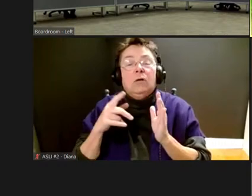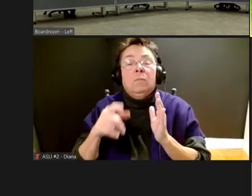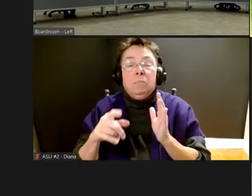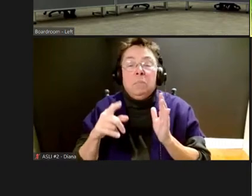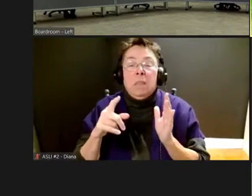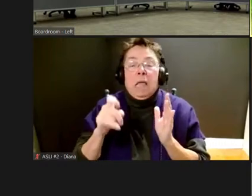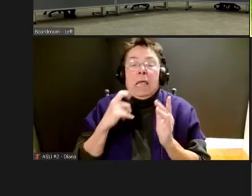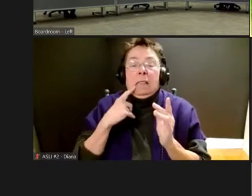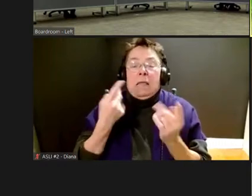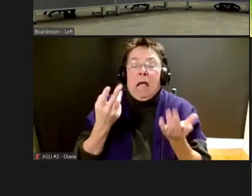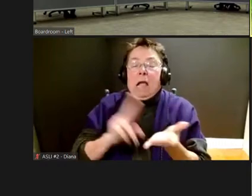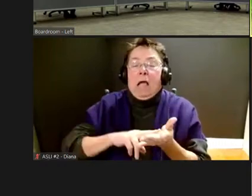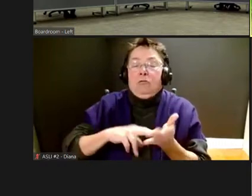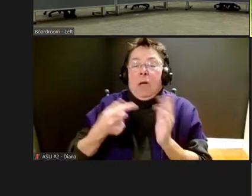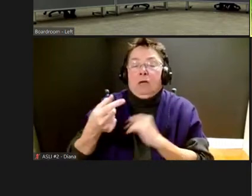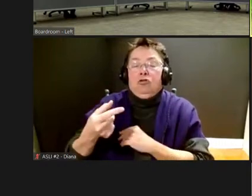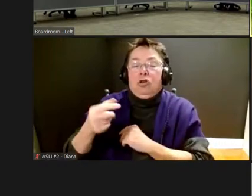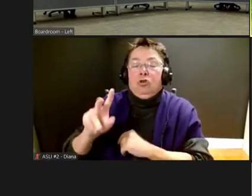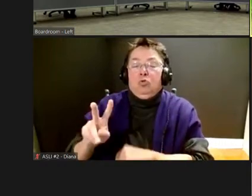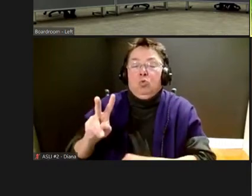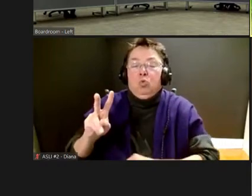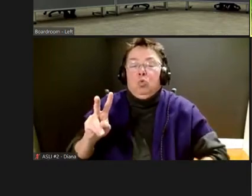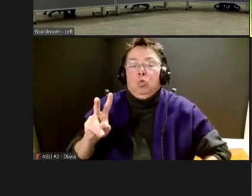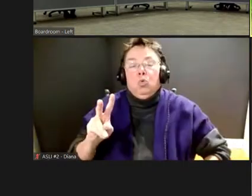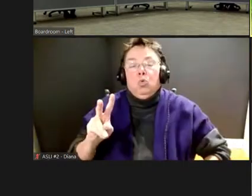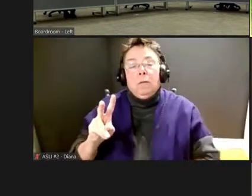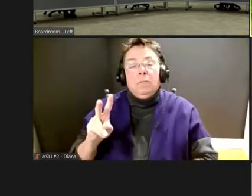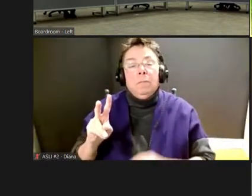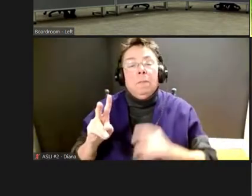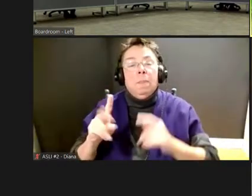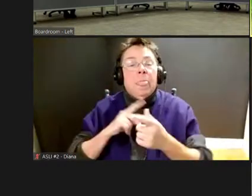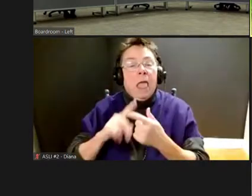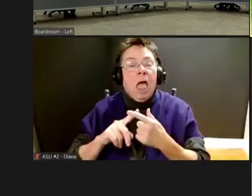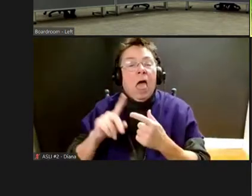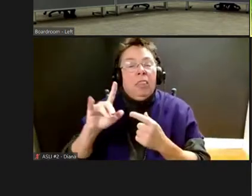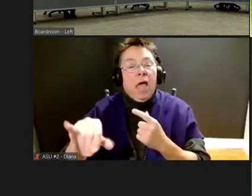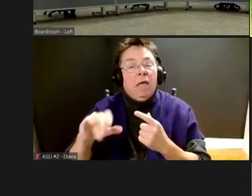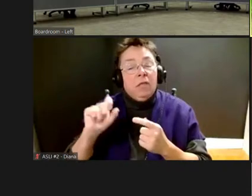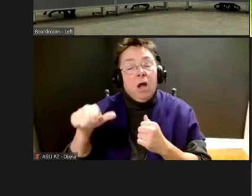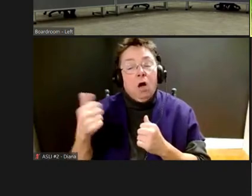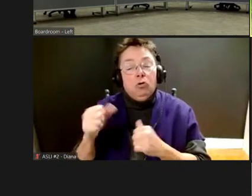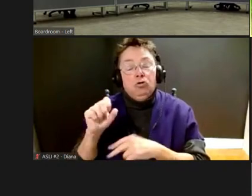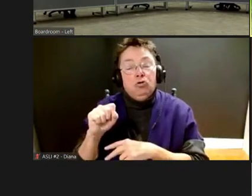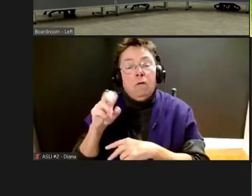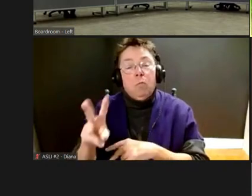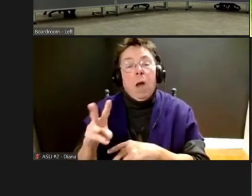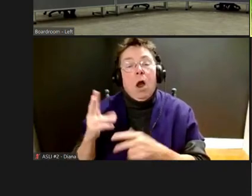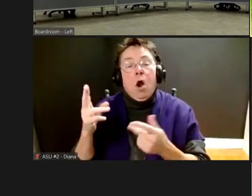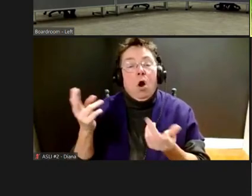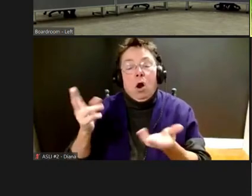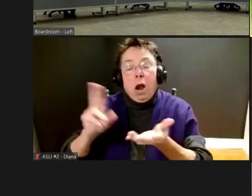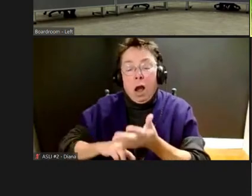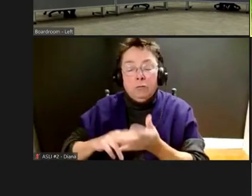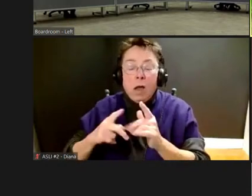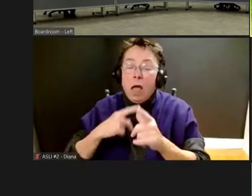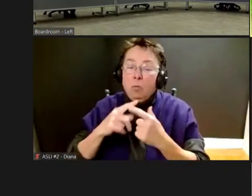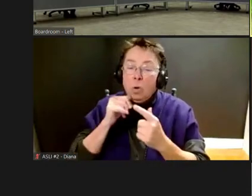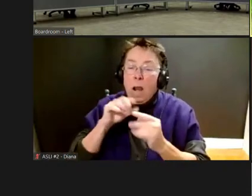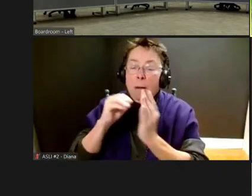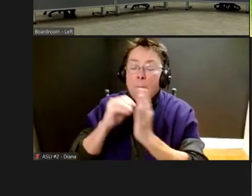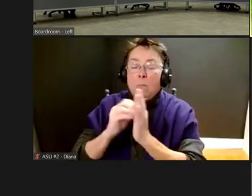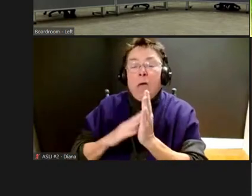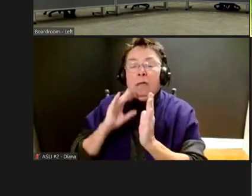contract G2, Cara Soft Technology contract, were not placed on the omnibus and will